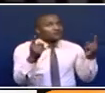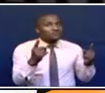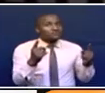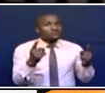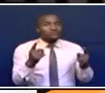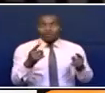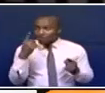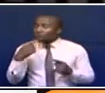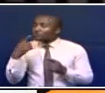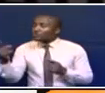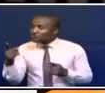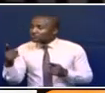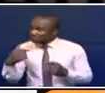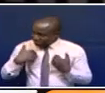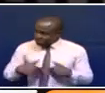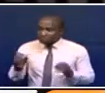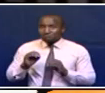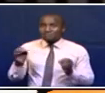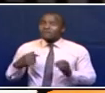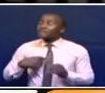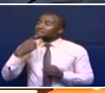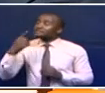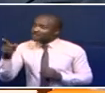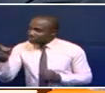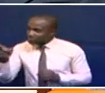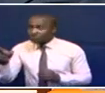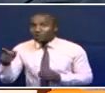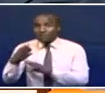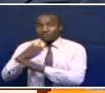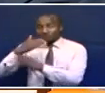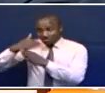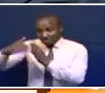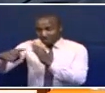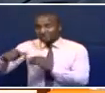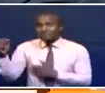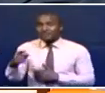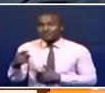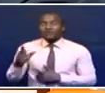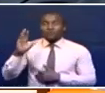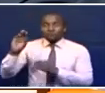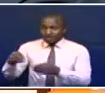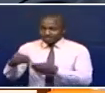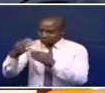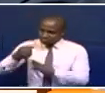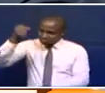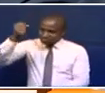you? Not me. I'm now telling you, Jeff, but before the end of this month, we'll give you a flag bearer.